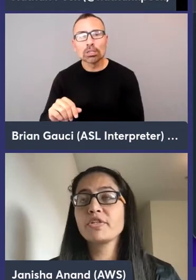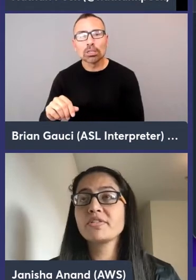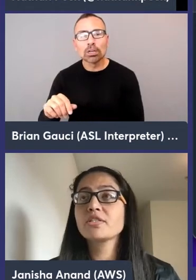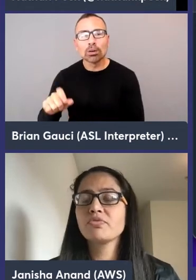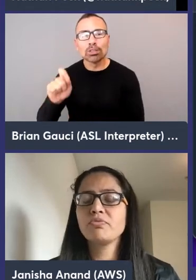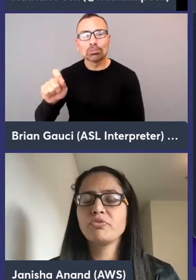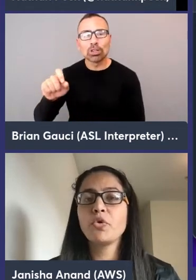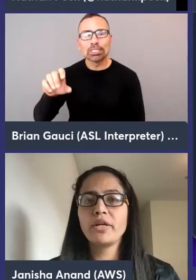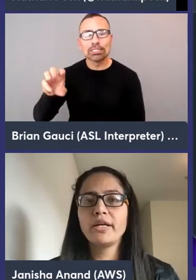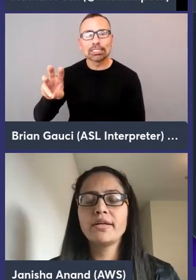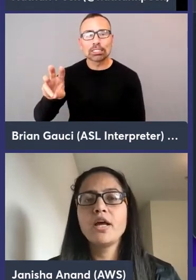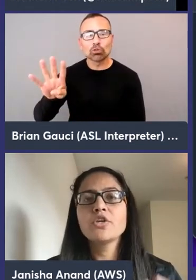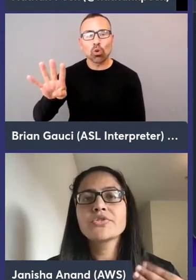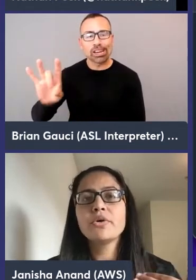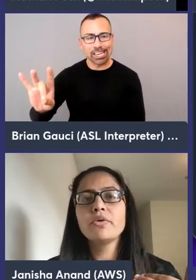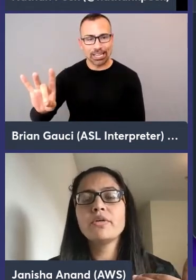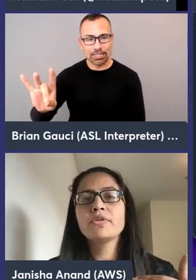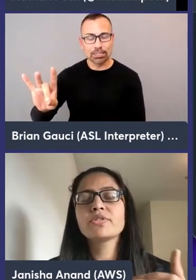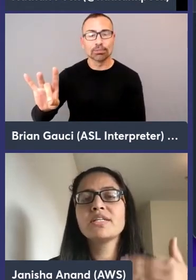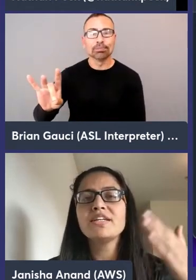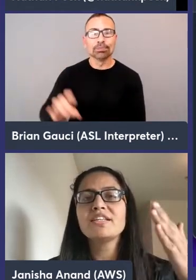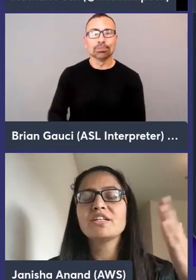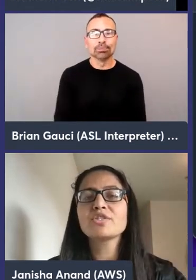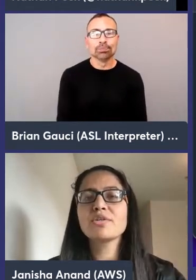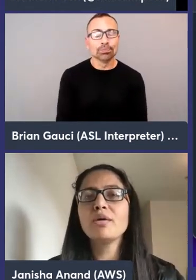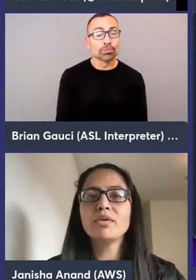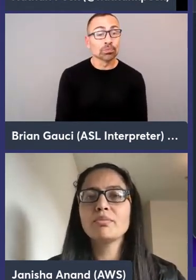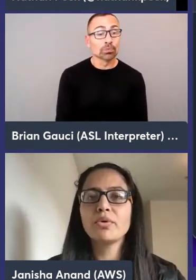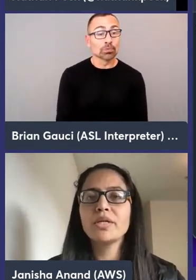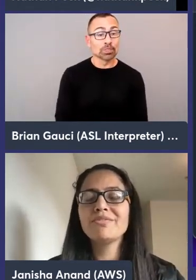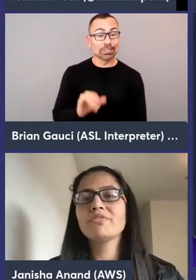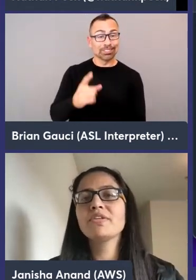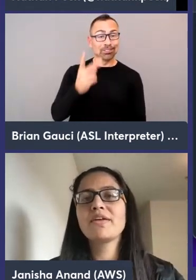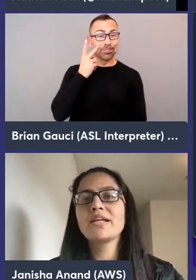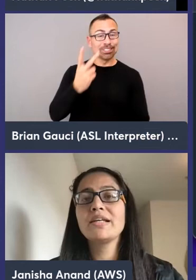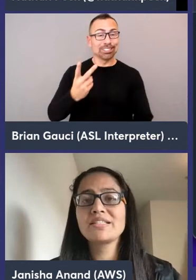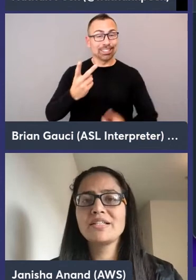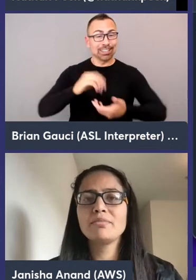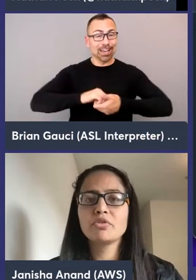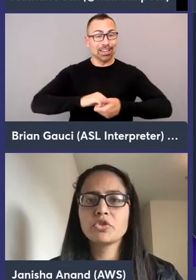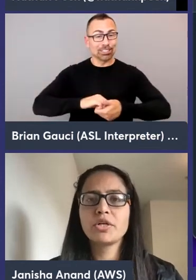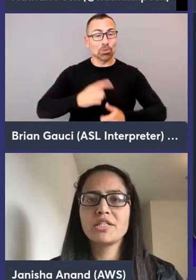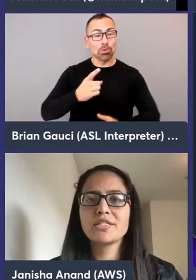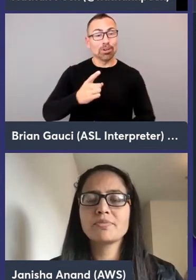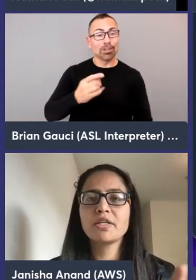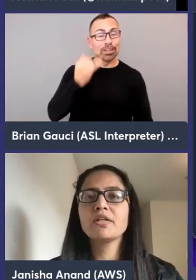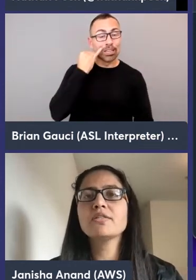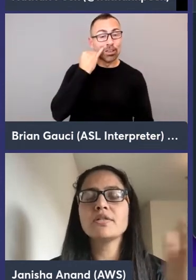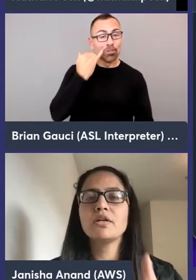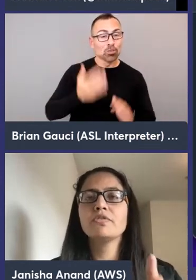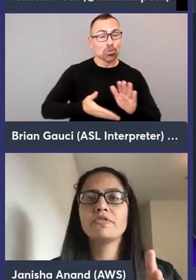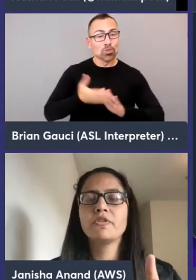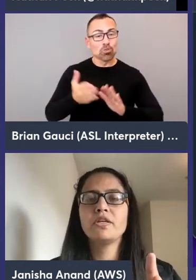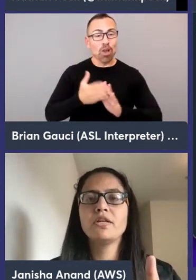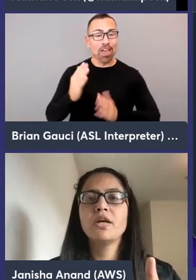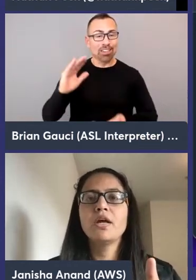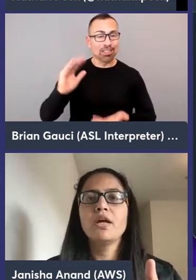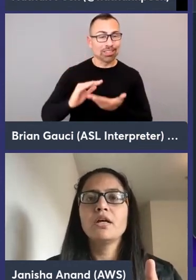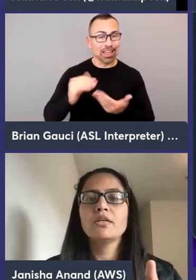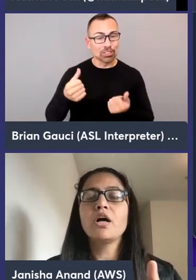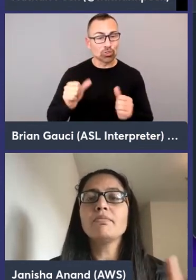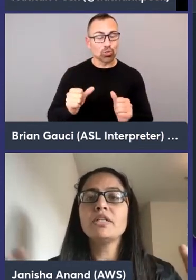of a 0.648. So if you see the Ensemble mode, even if we ran lesser number of trials, because of